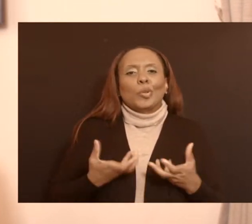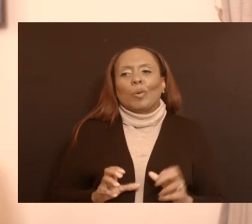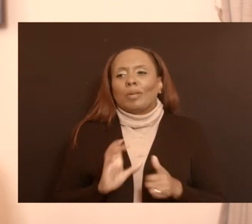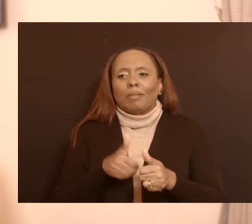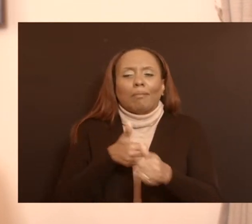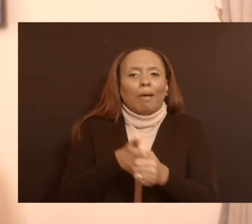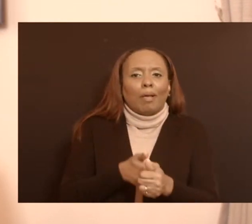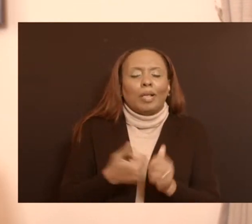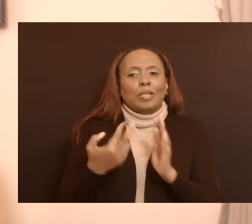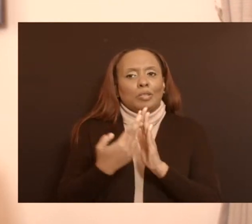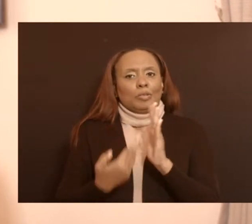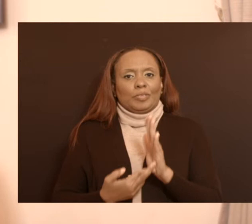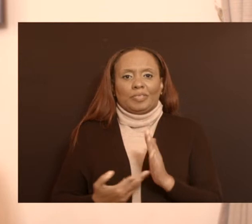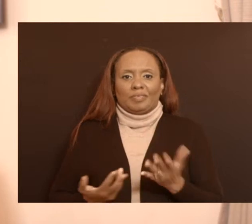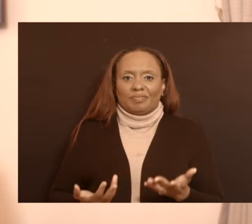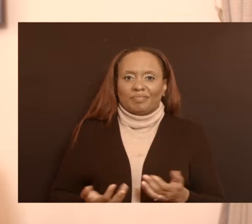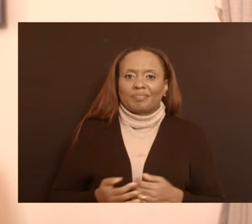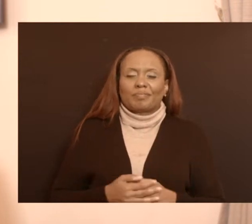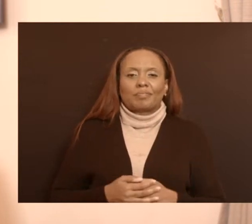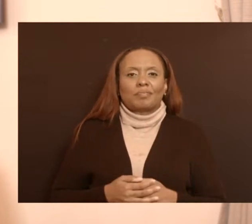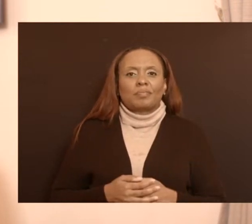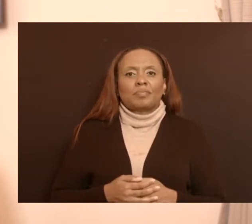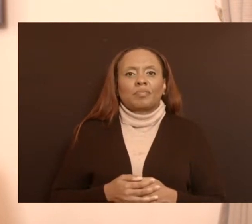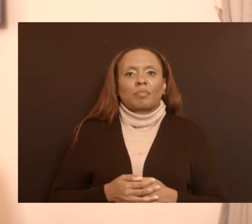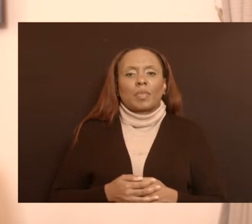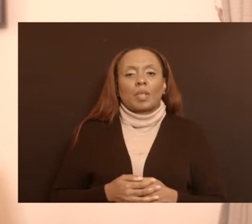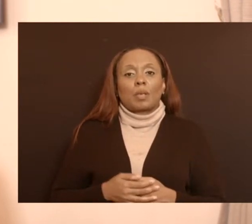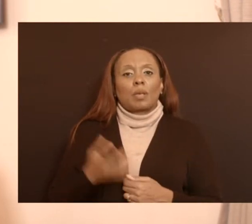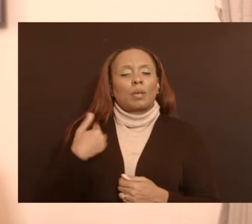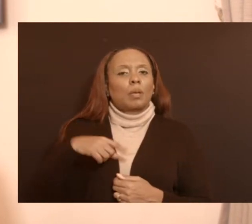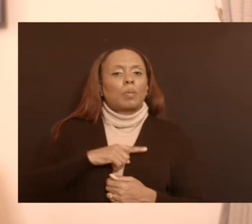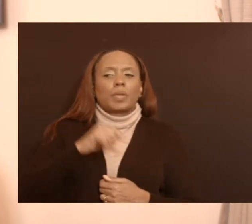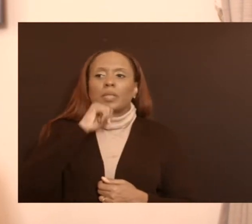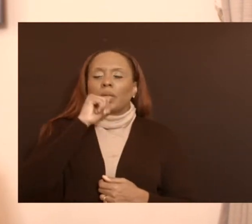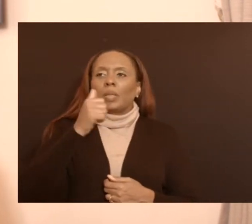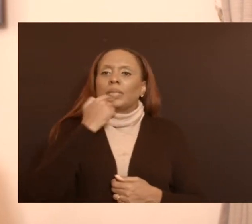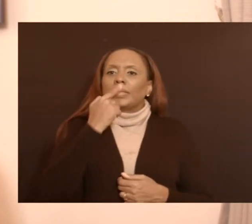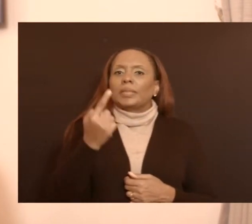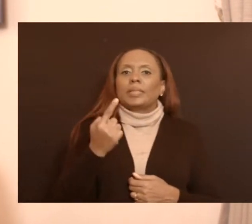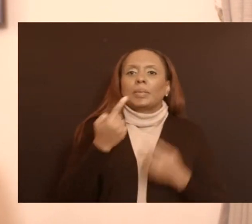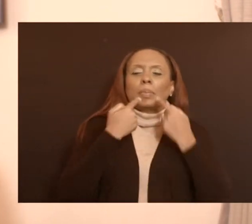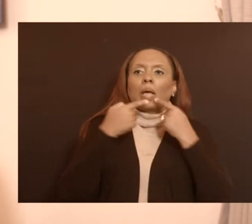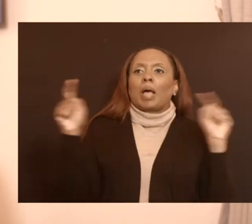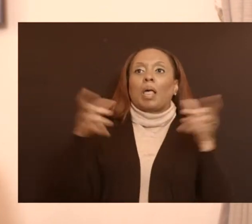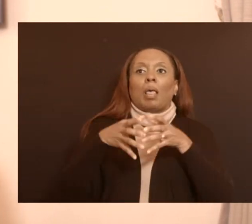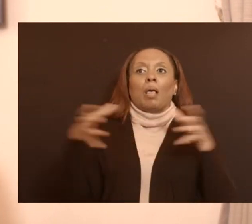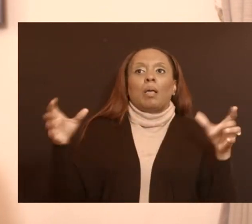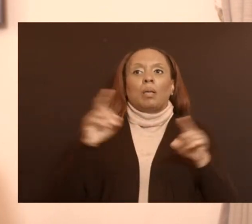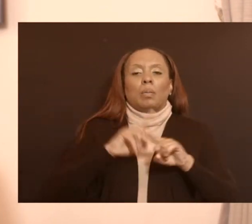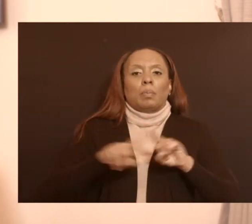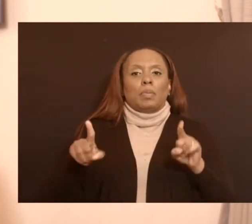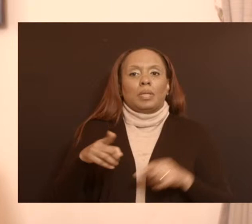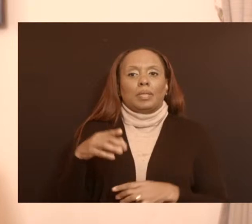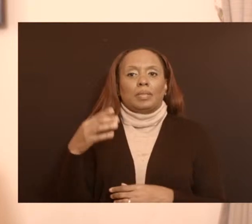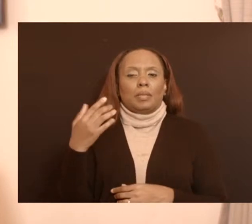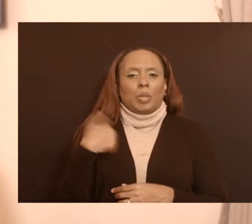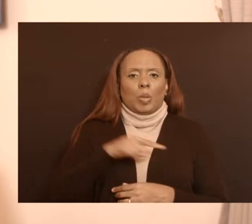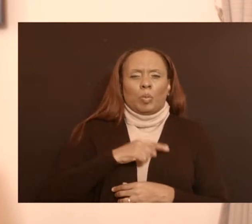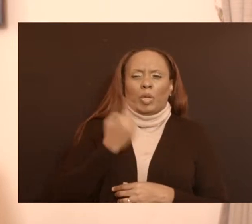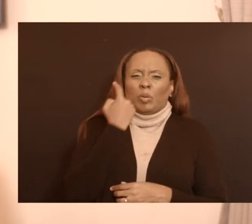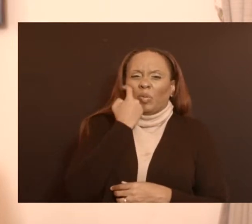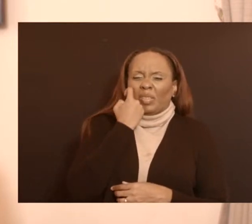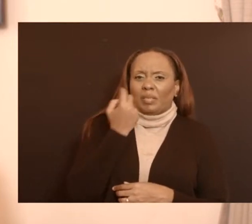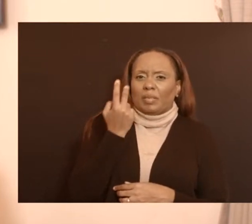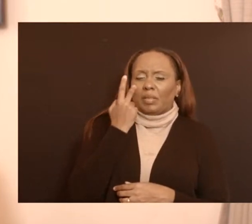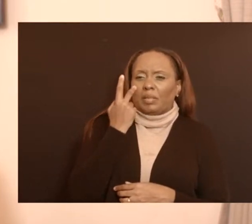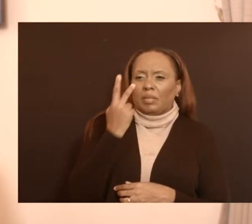haven't put a lot of stuff out there lately, but in the last week we had about 19 COVID-related matters before the